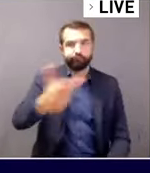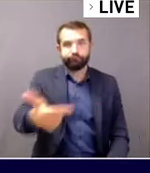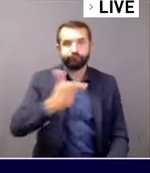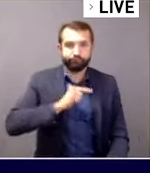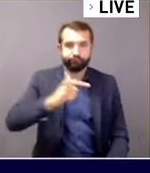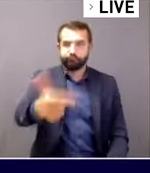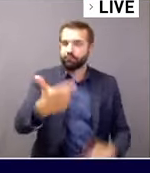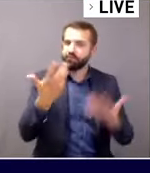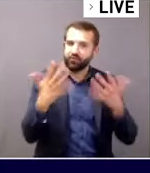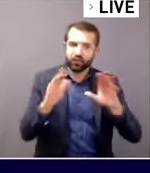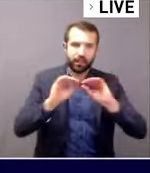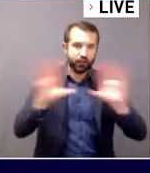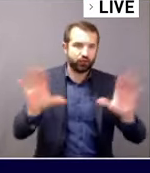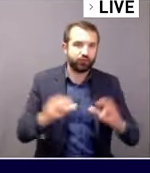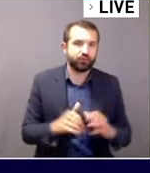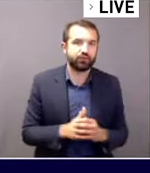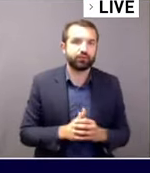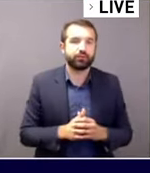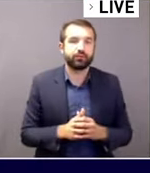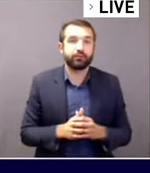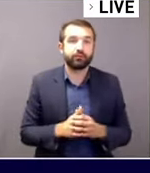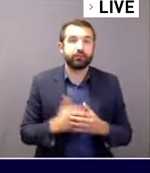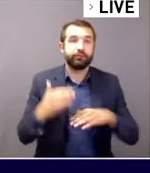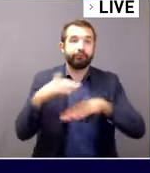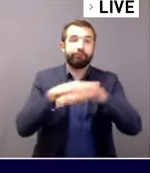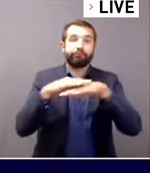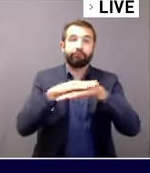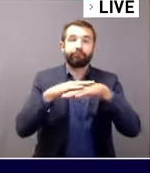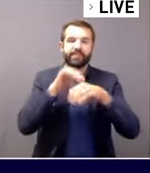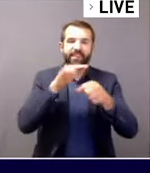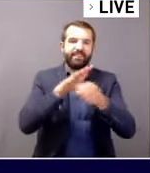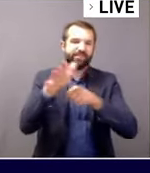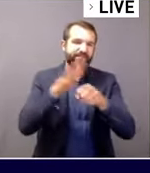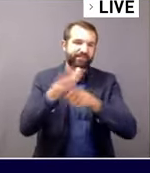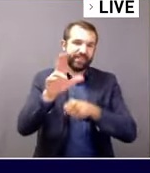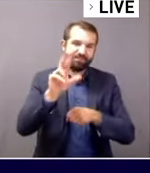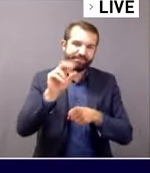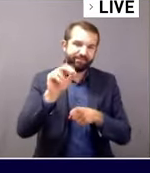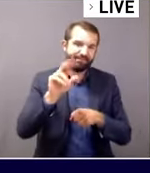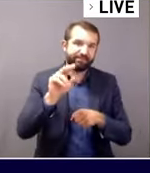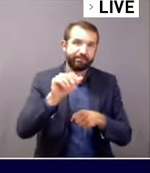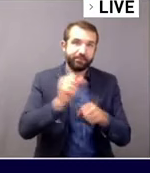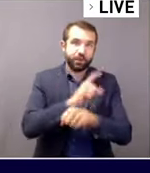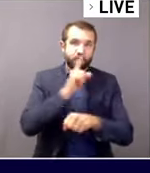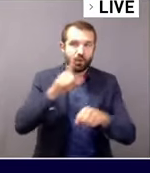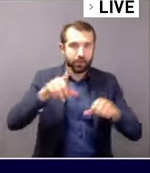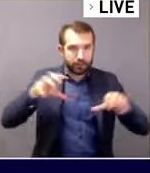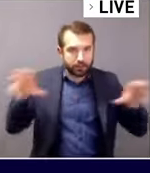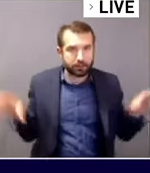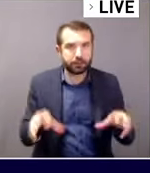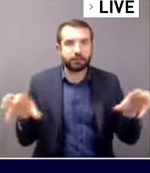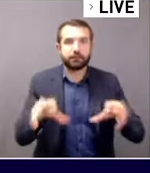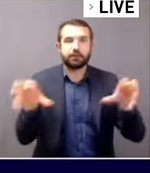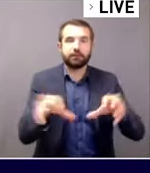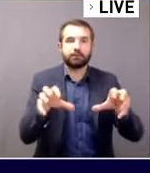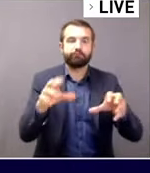it's more than just communication we're having. We need to make sure that the communication is coupled with responsive action.